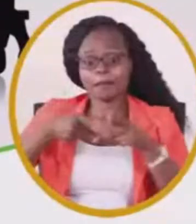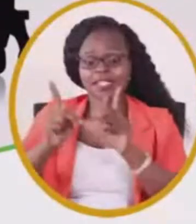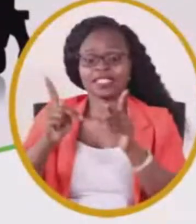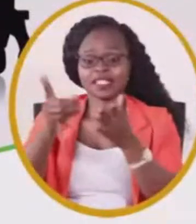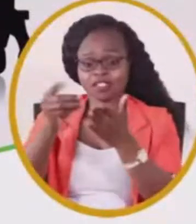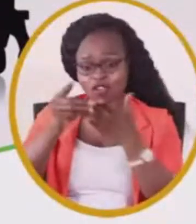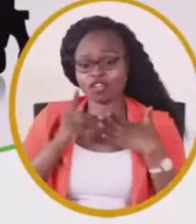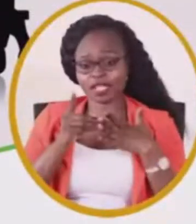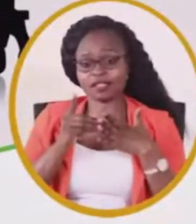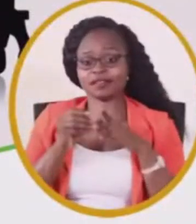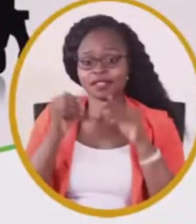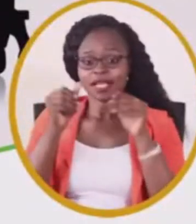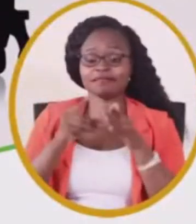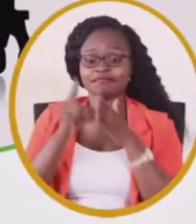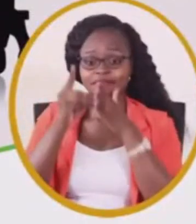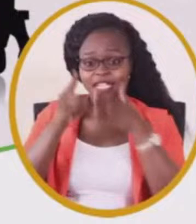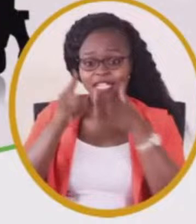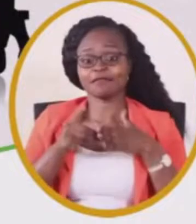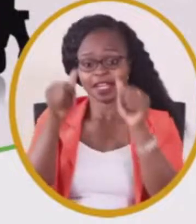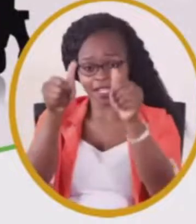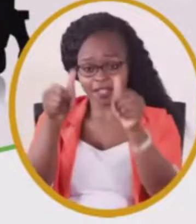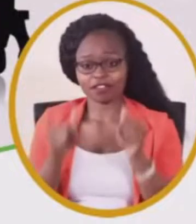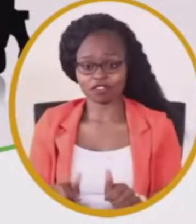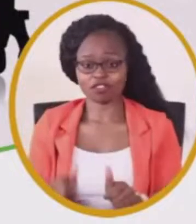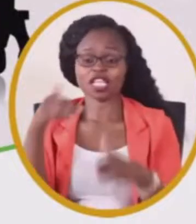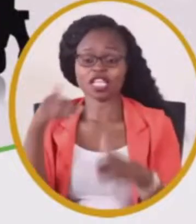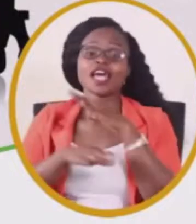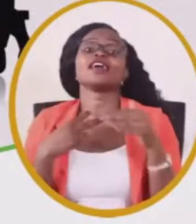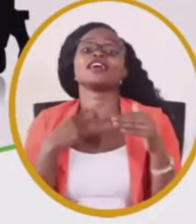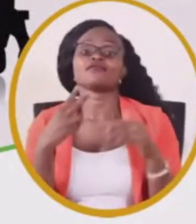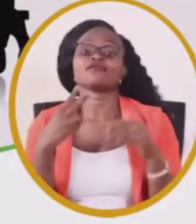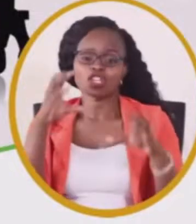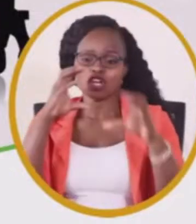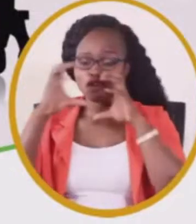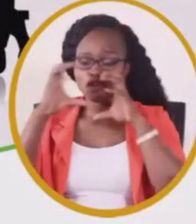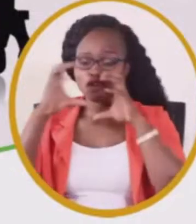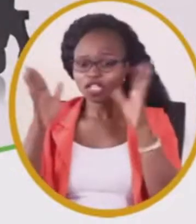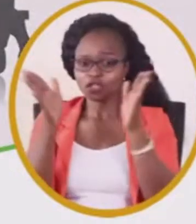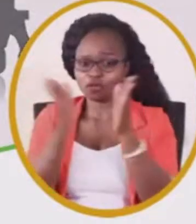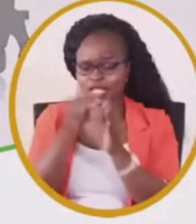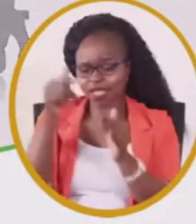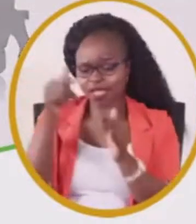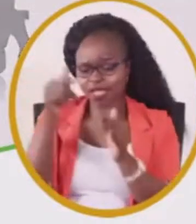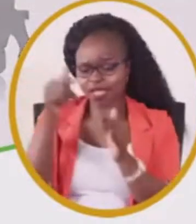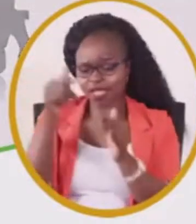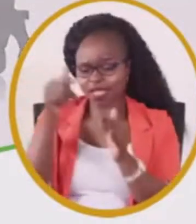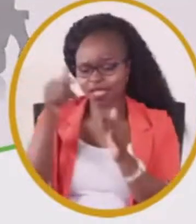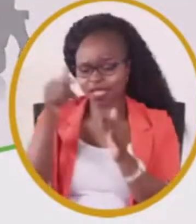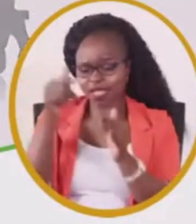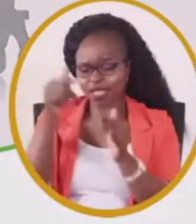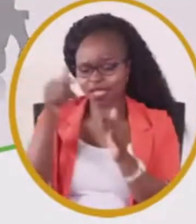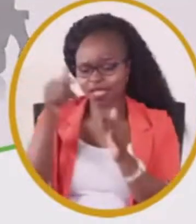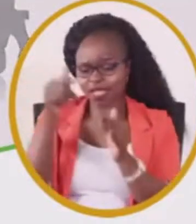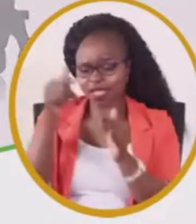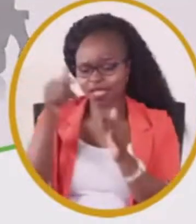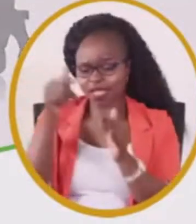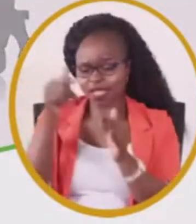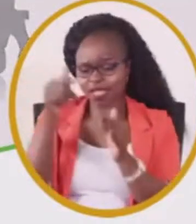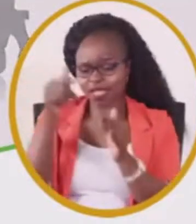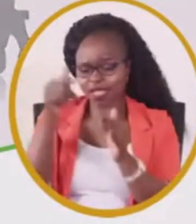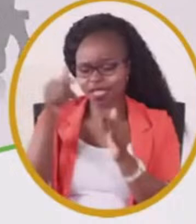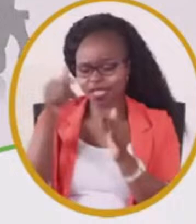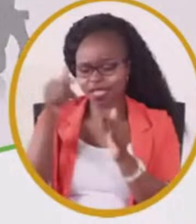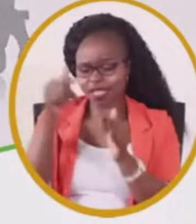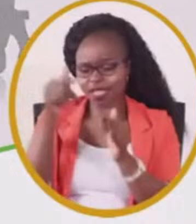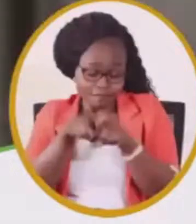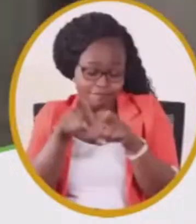and delivery notes, invoices, communication between parties, and any other information relevant to the matter. The